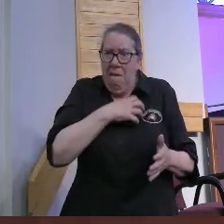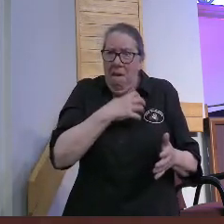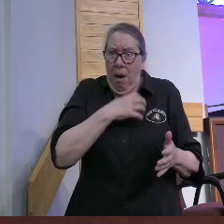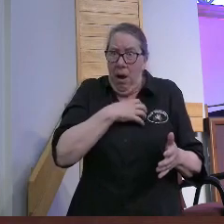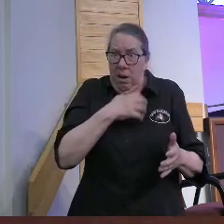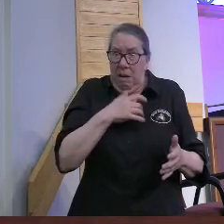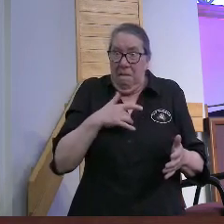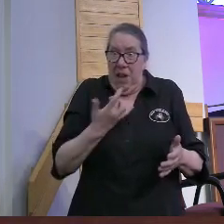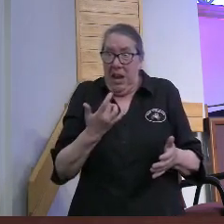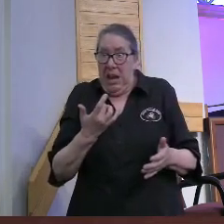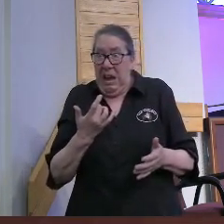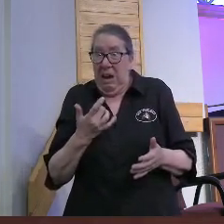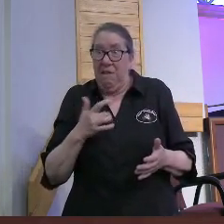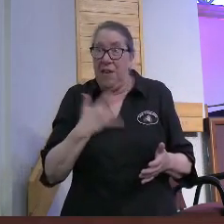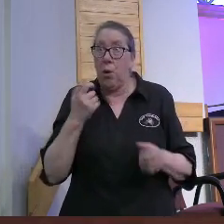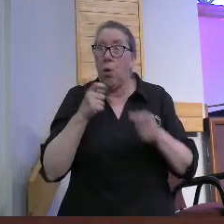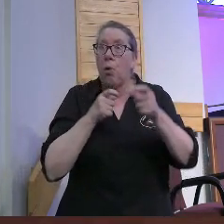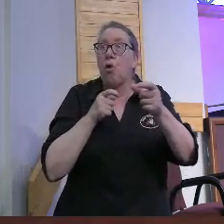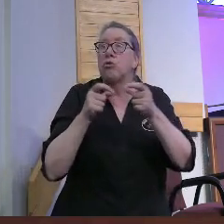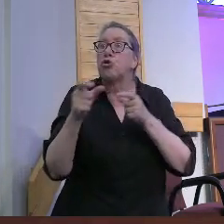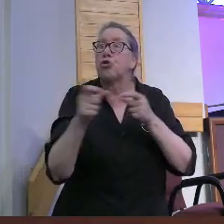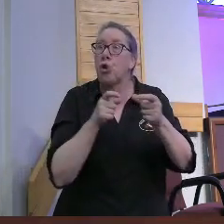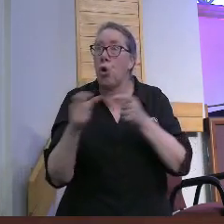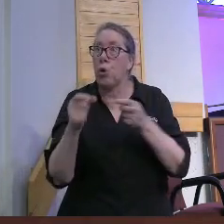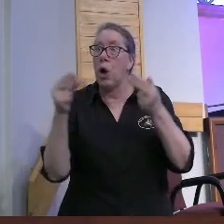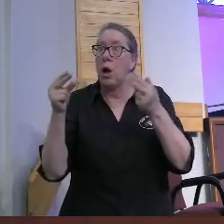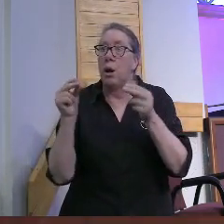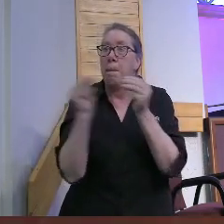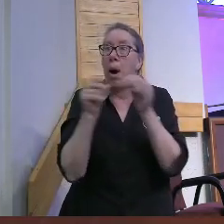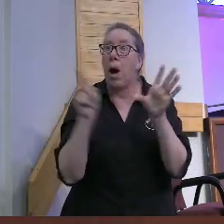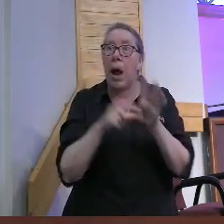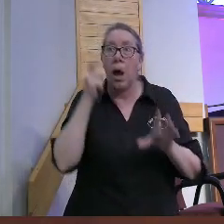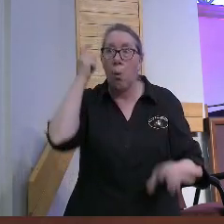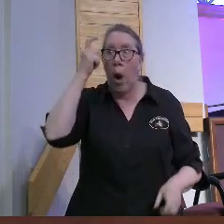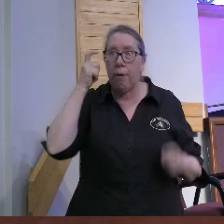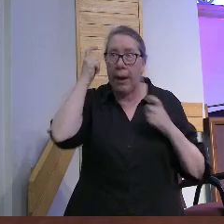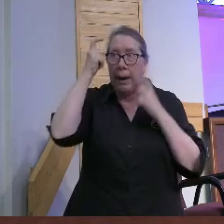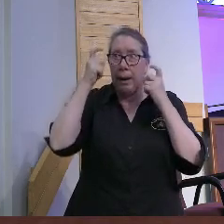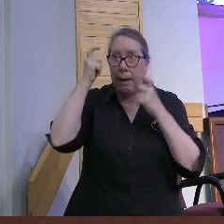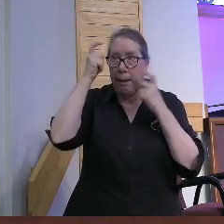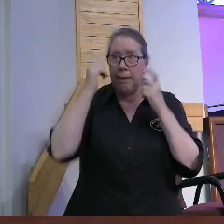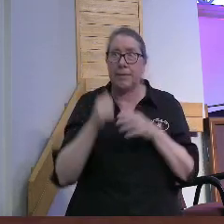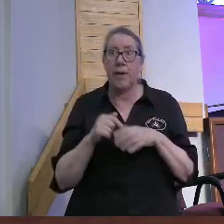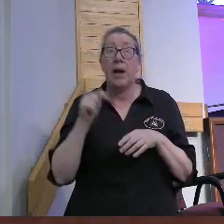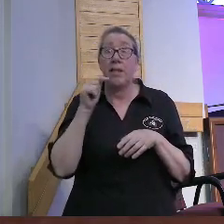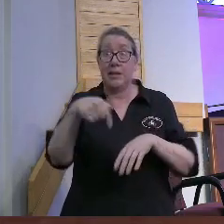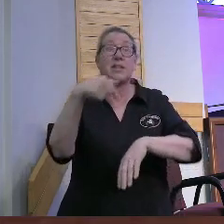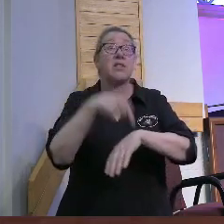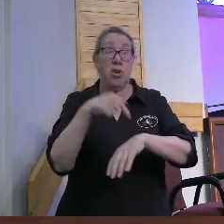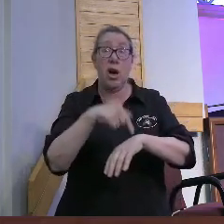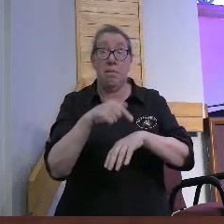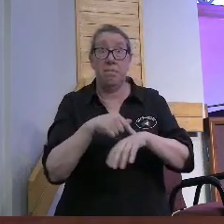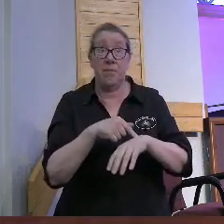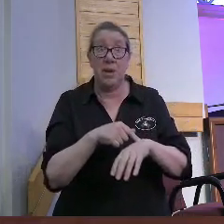You begin to feel controlled. Controlled by your worry. And this is an age. If you talk to any